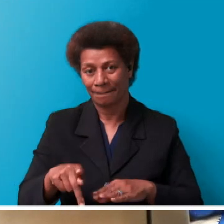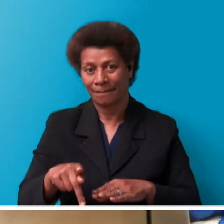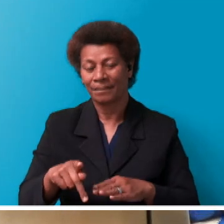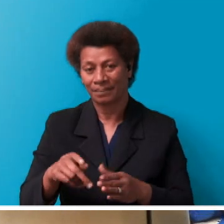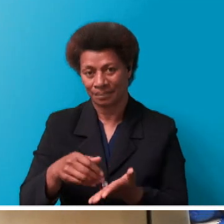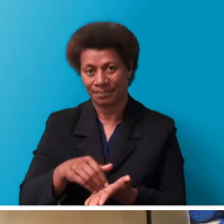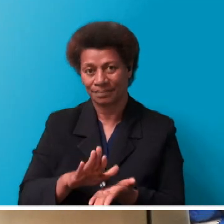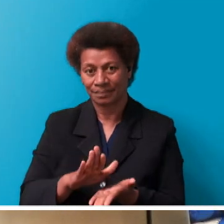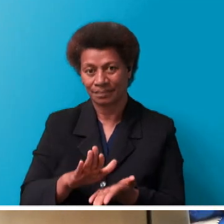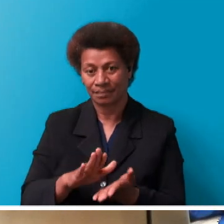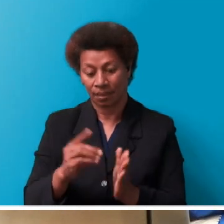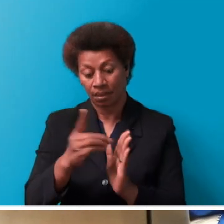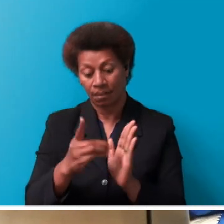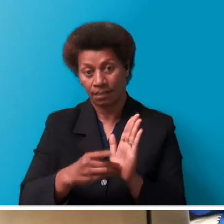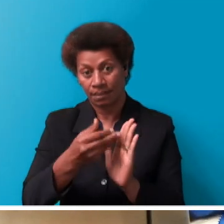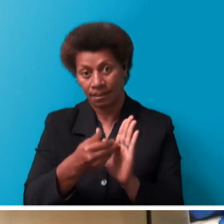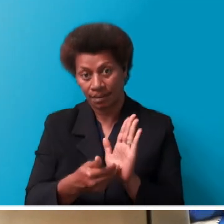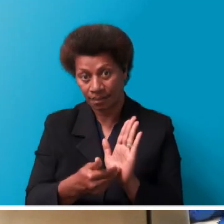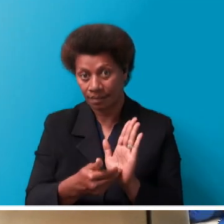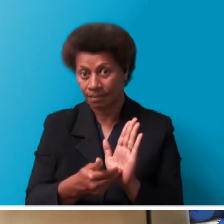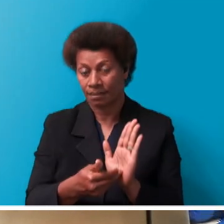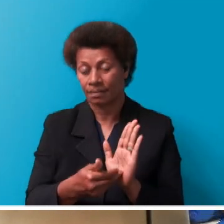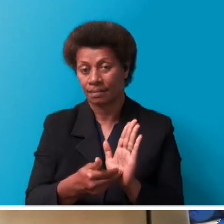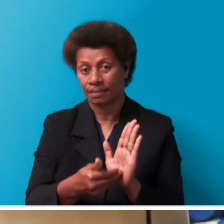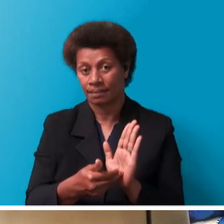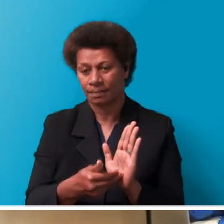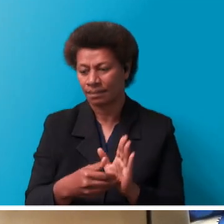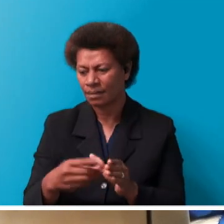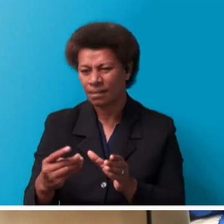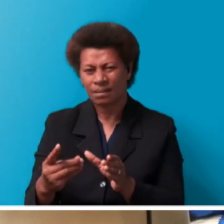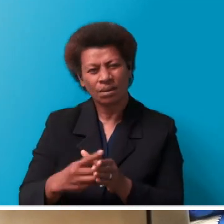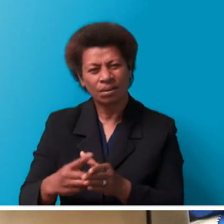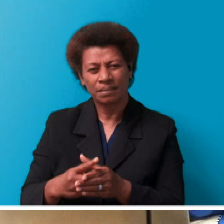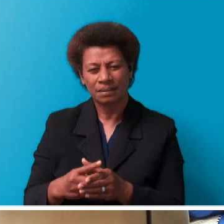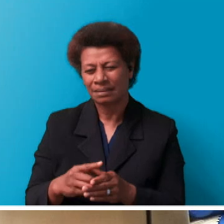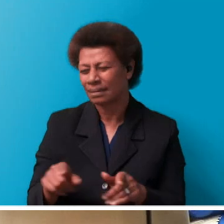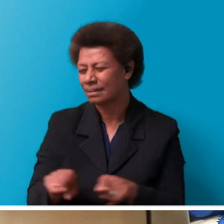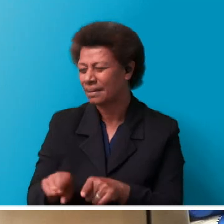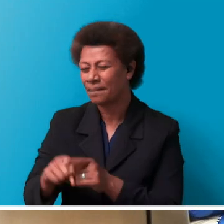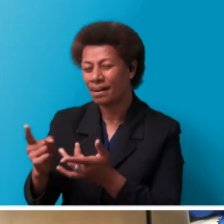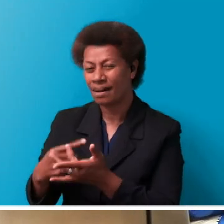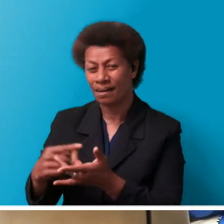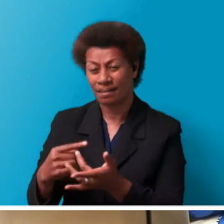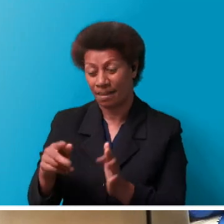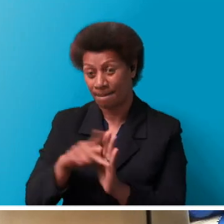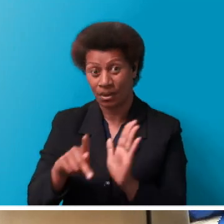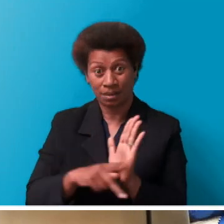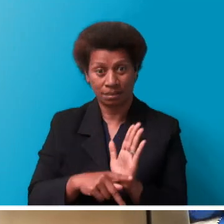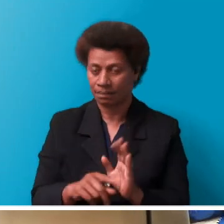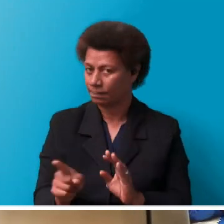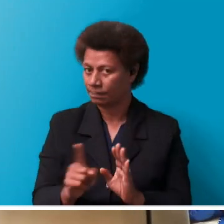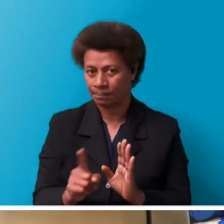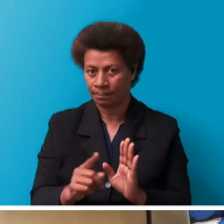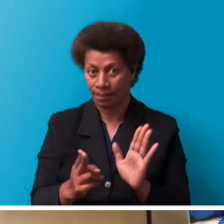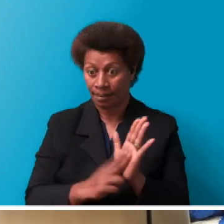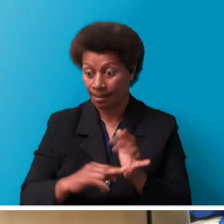This document cannot be just another policy document. The NSS is a